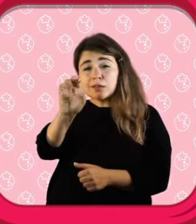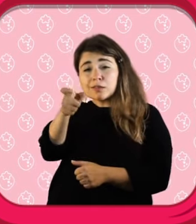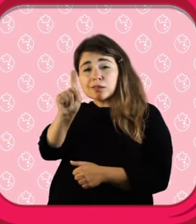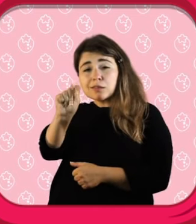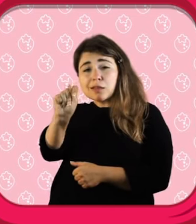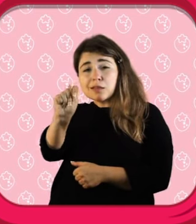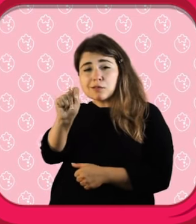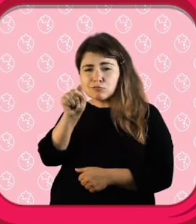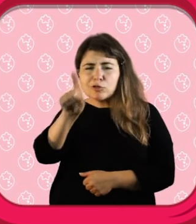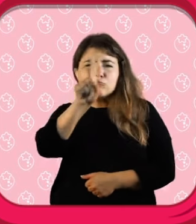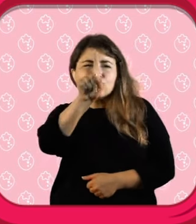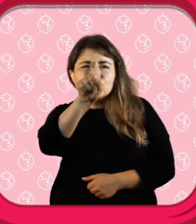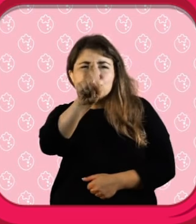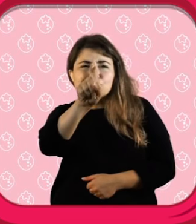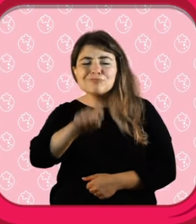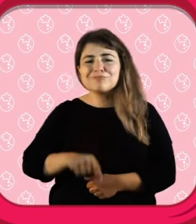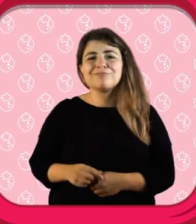continue.